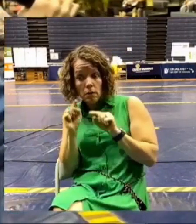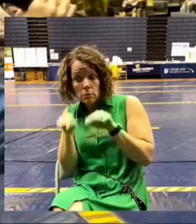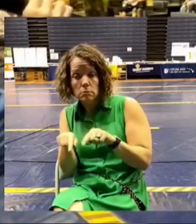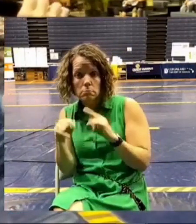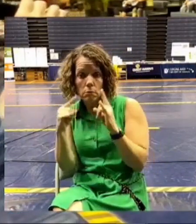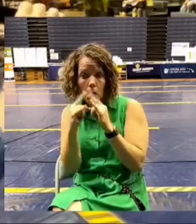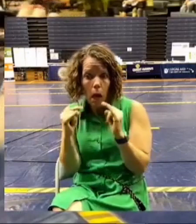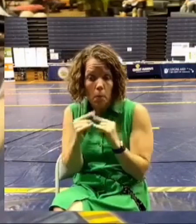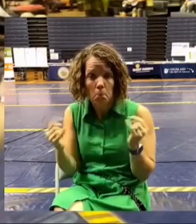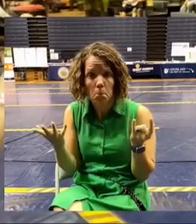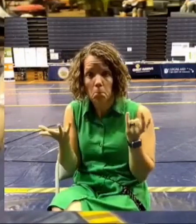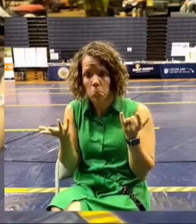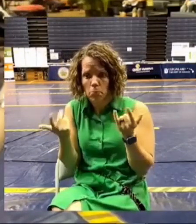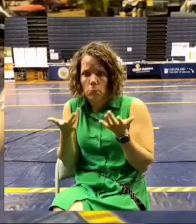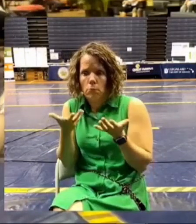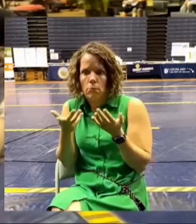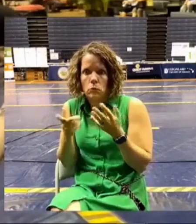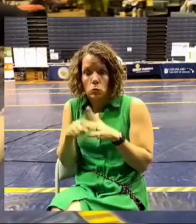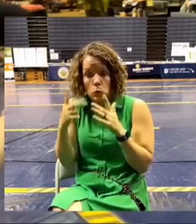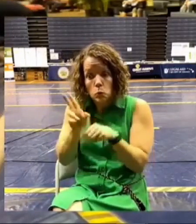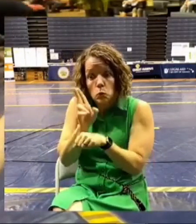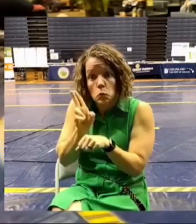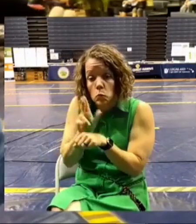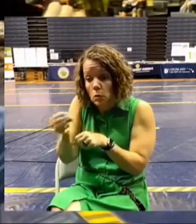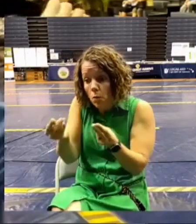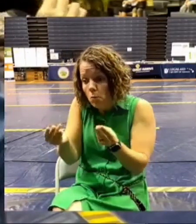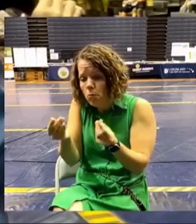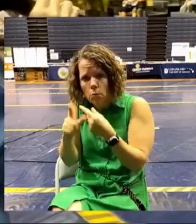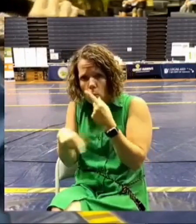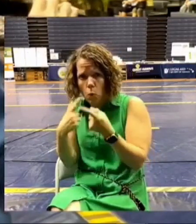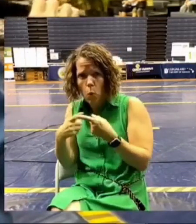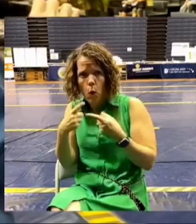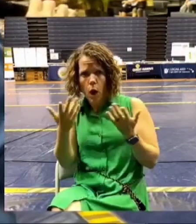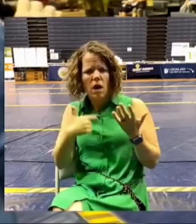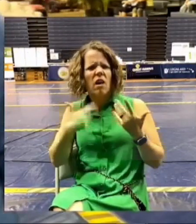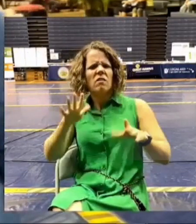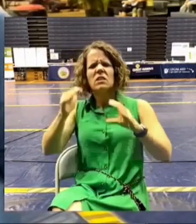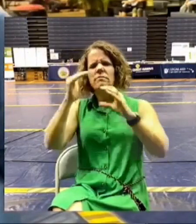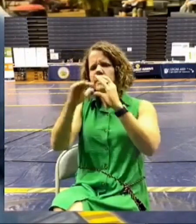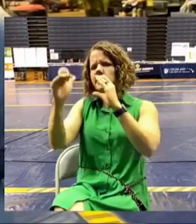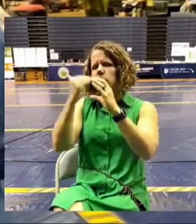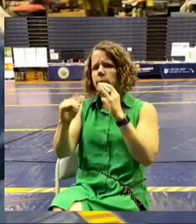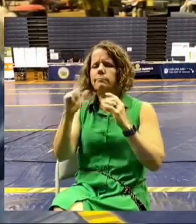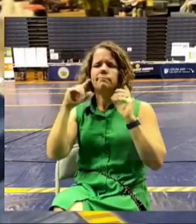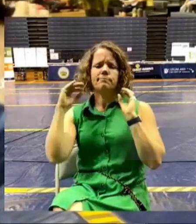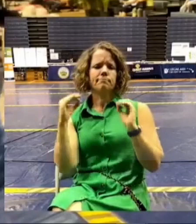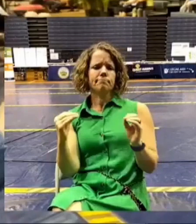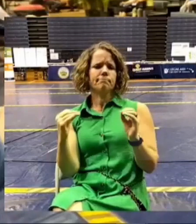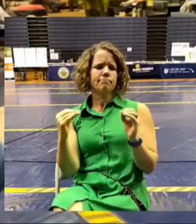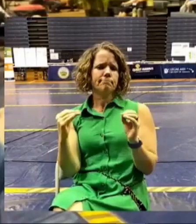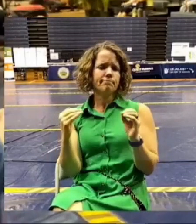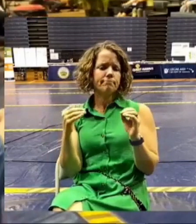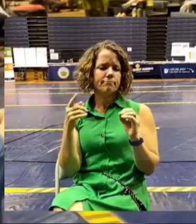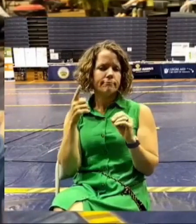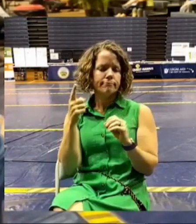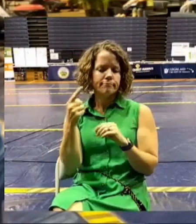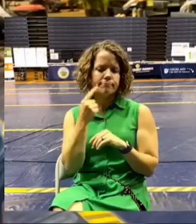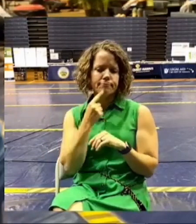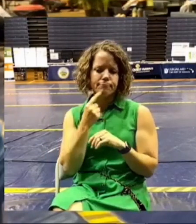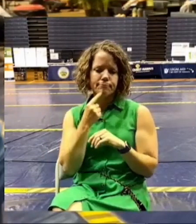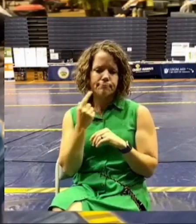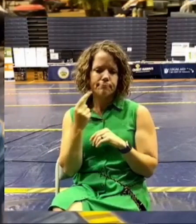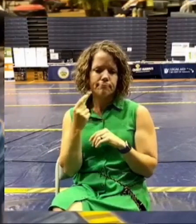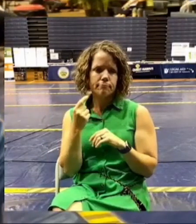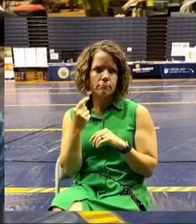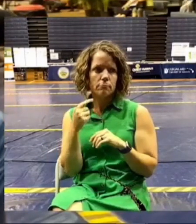I call the planning department and I don't get any response, any email returns. So they